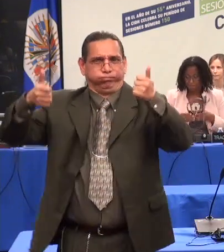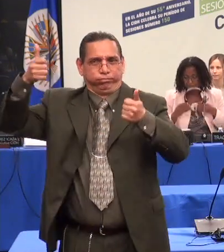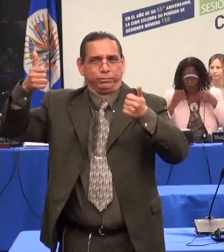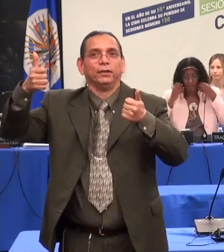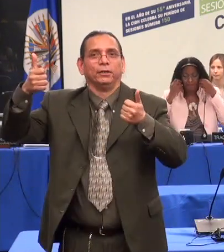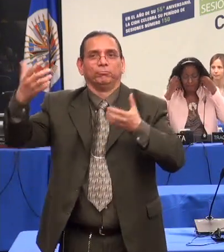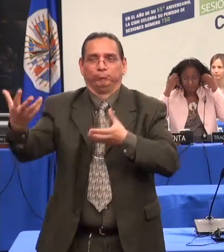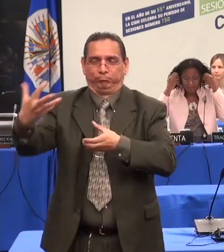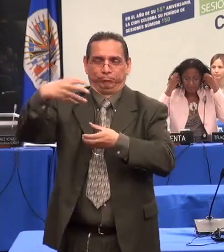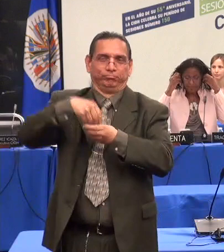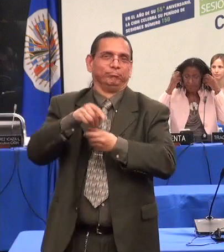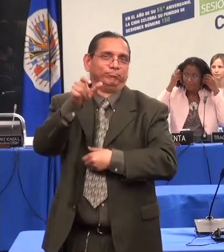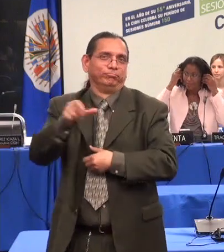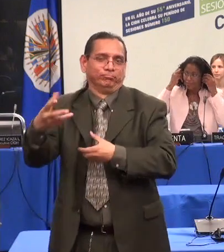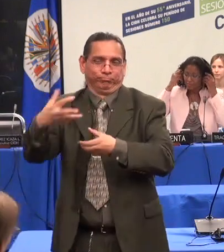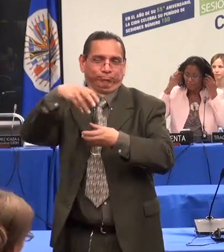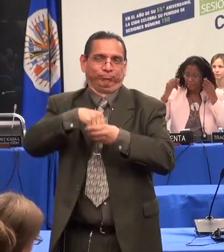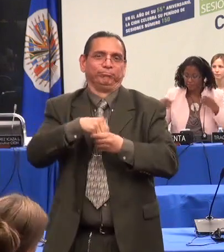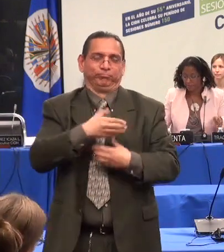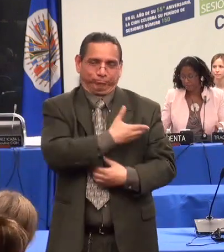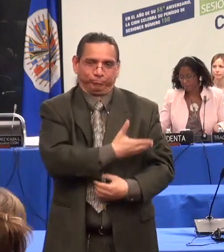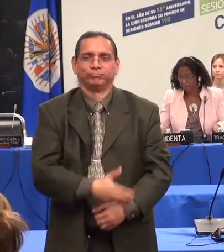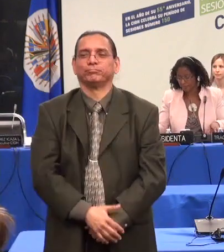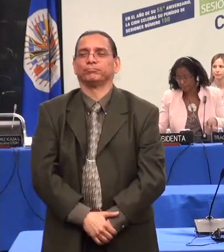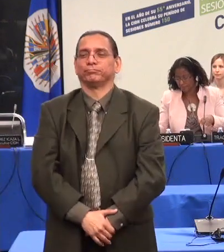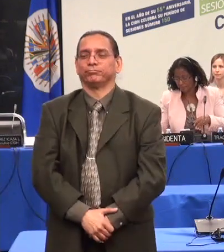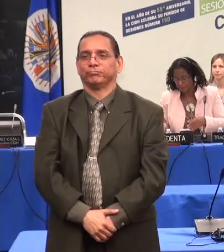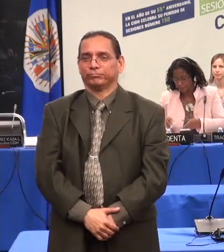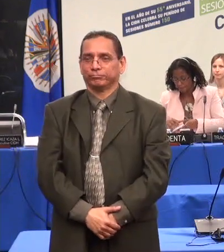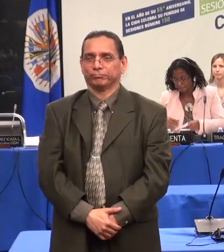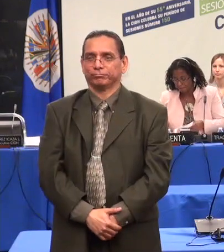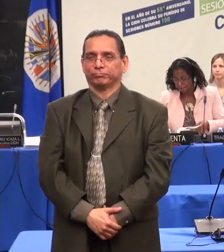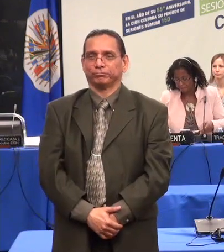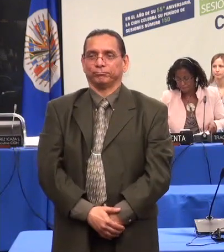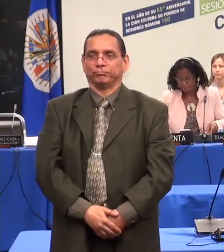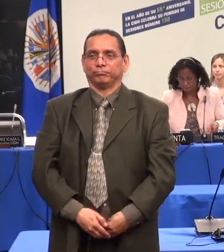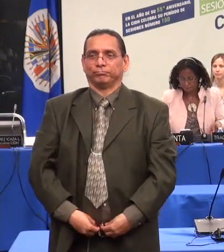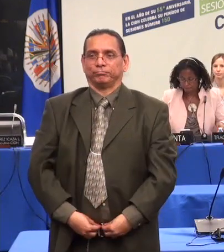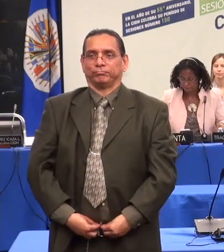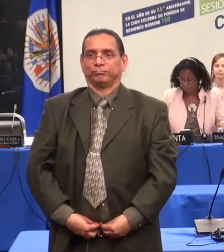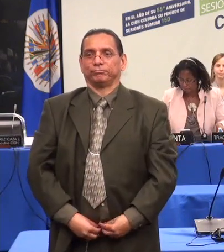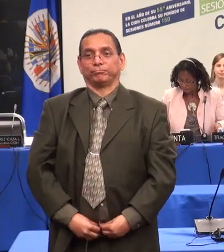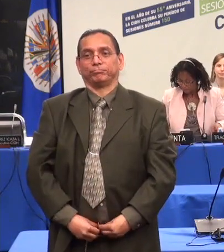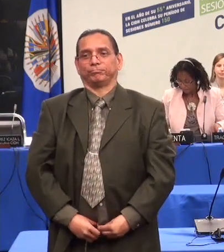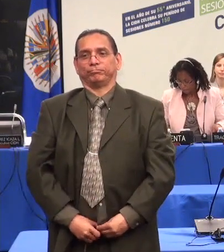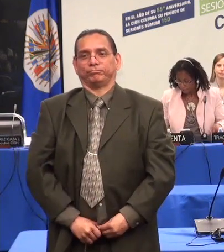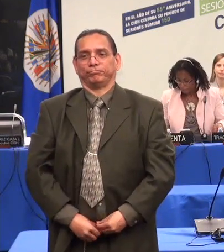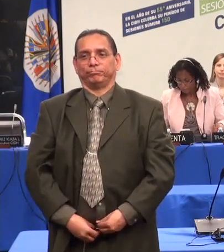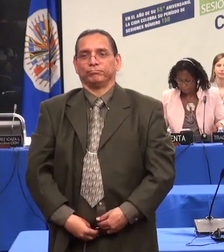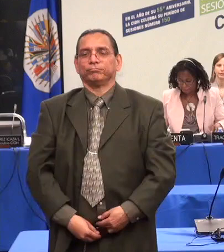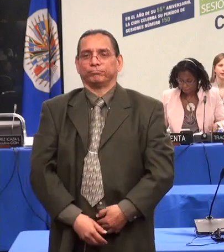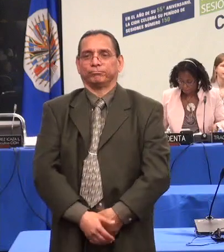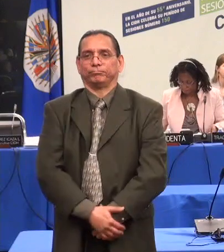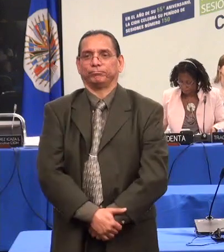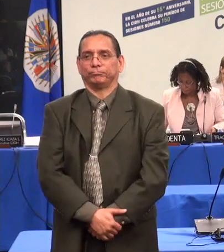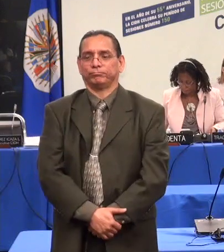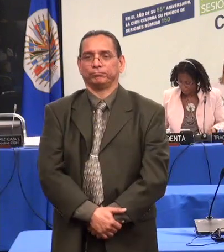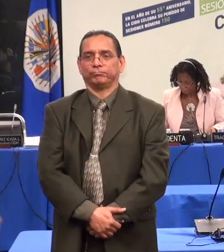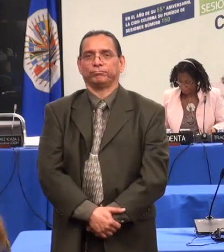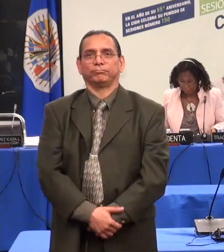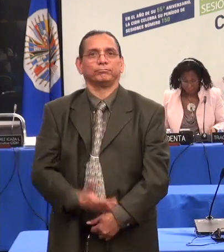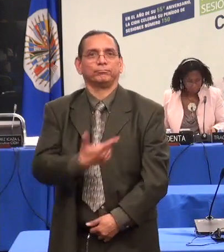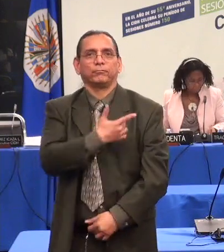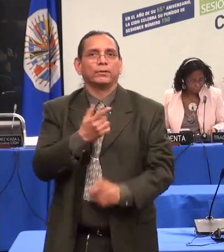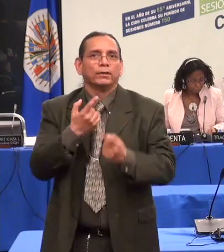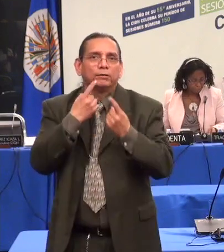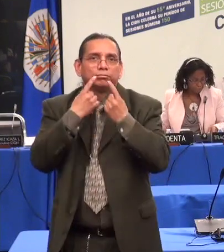Thank you, Commissioner Robinson. Buenas tardes, respetados y respetadas miembros de la comisión y miembros